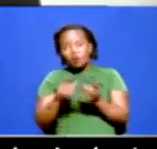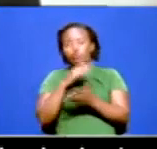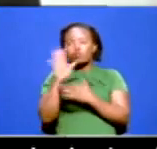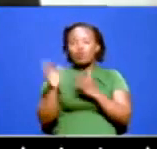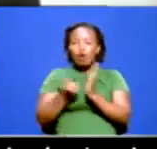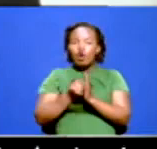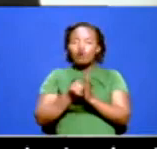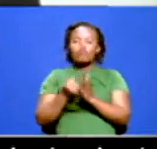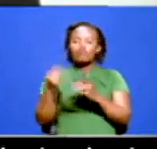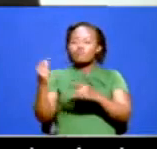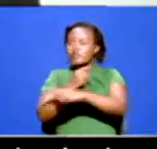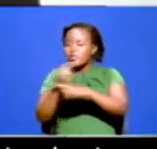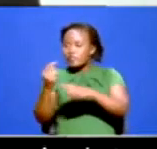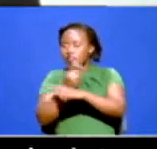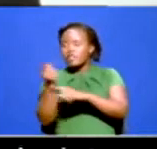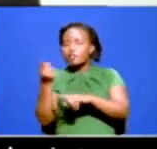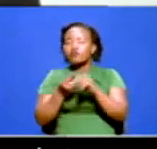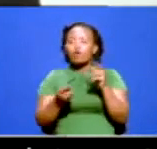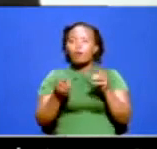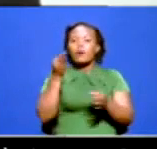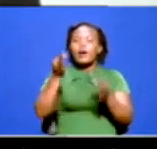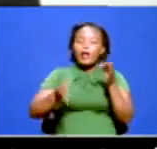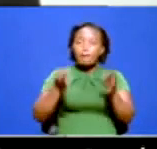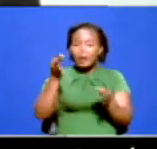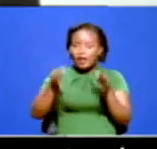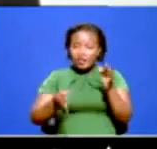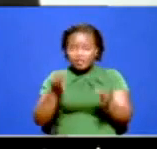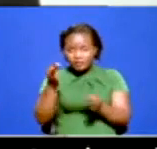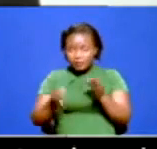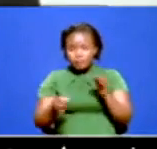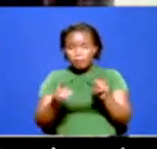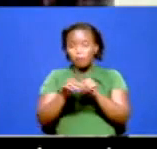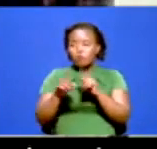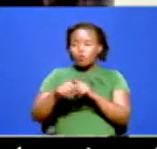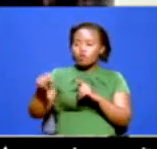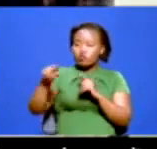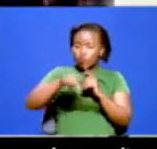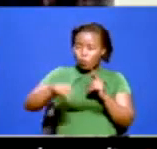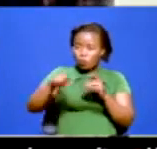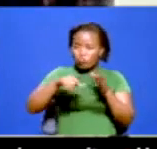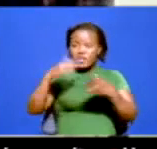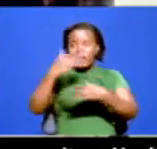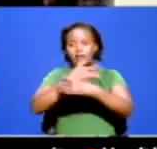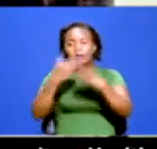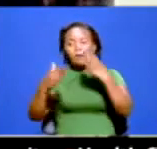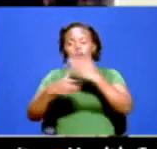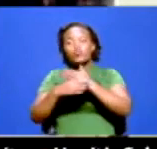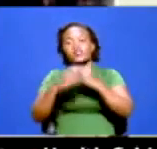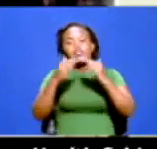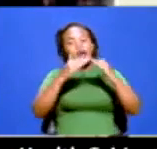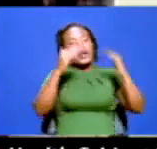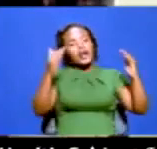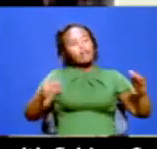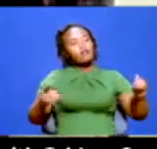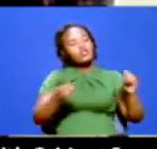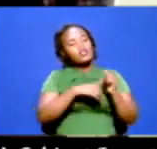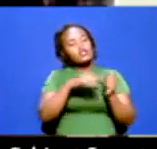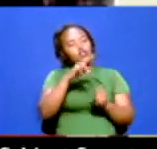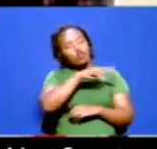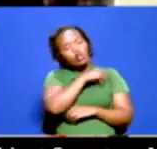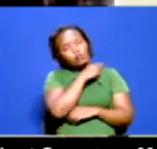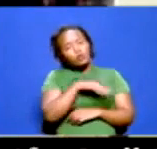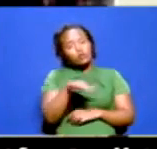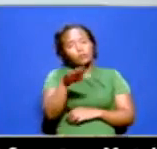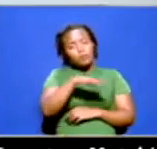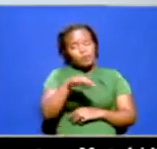from there. You must be aware also that we are establishing a level 6 hospital at Kabete, where we are